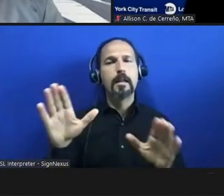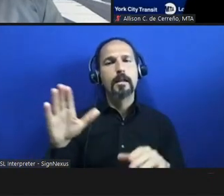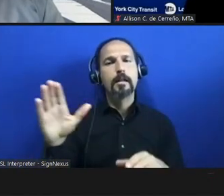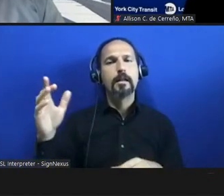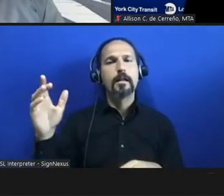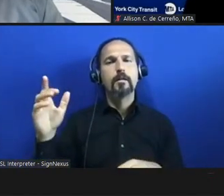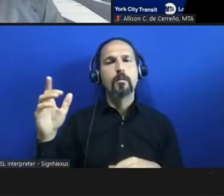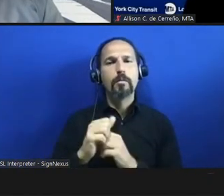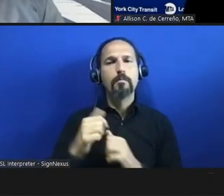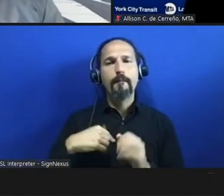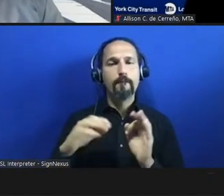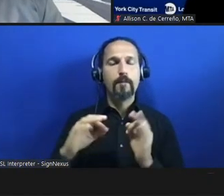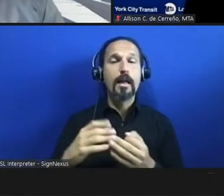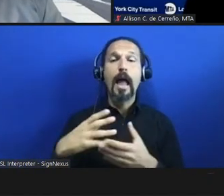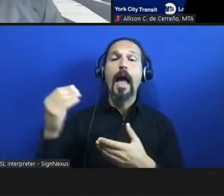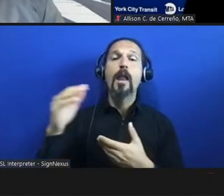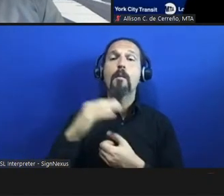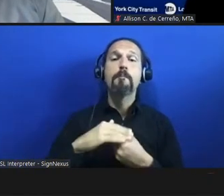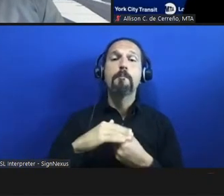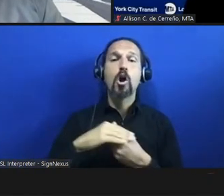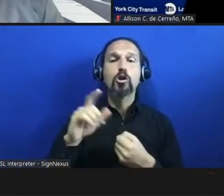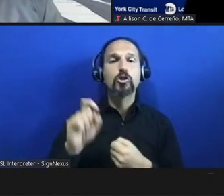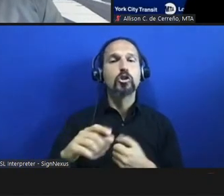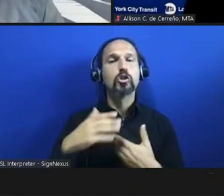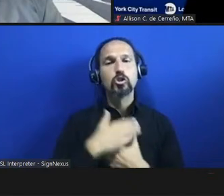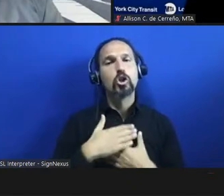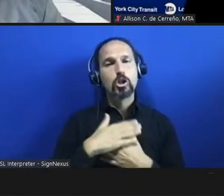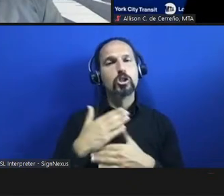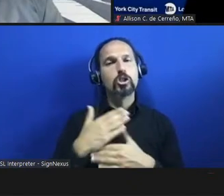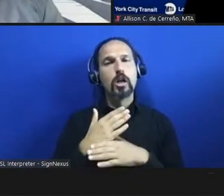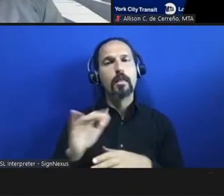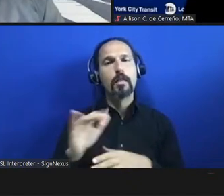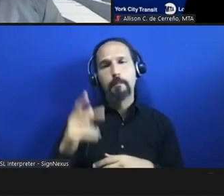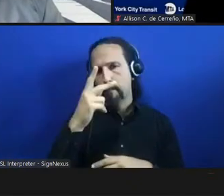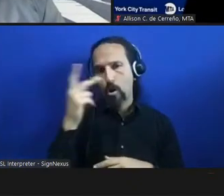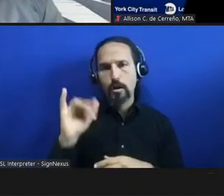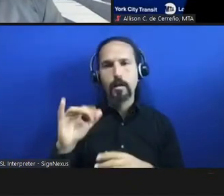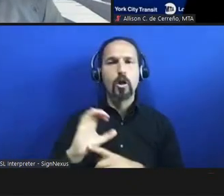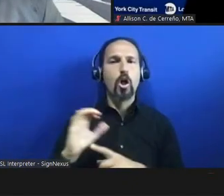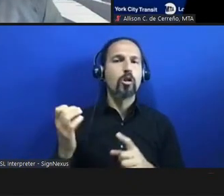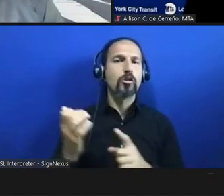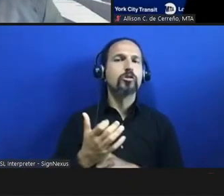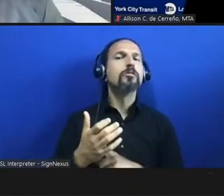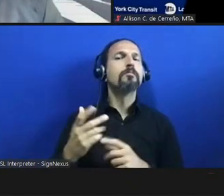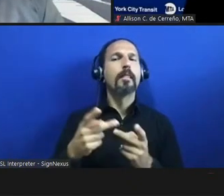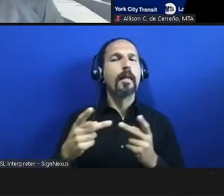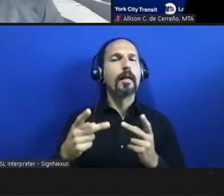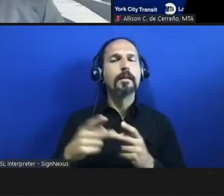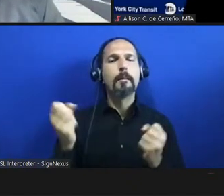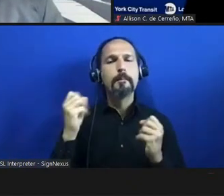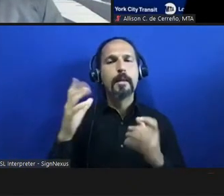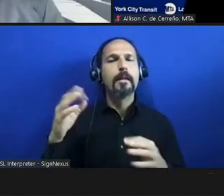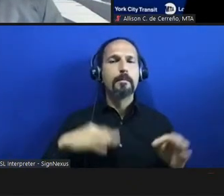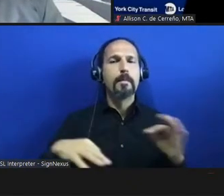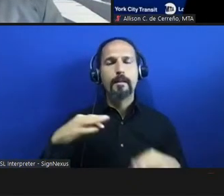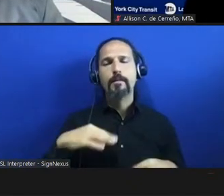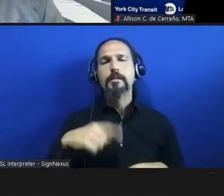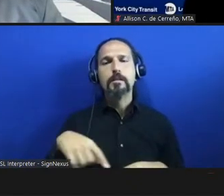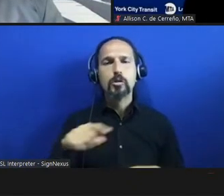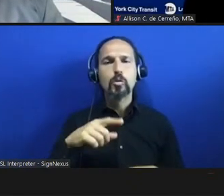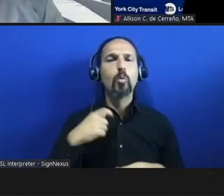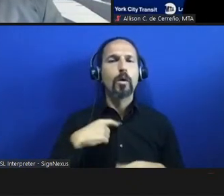families in the outer boroughs deserve the right to enjoy and share our city parks and cultural institutions and the thousands of other benefits that we already